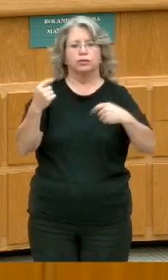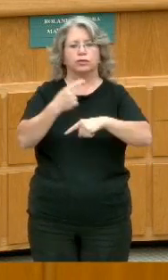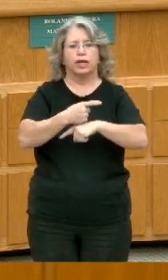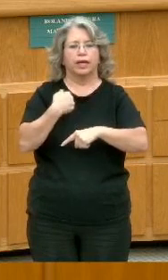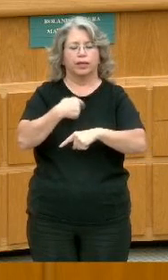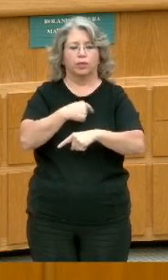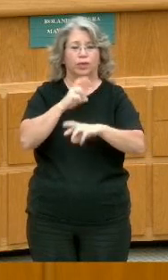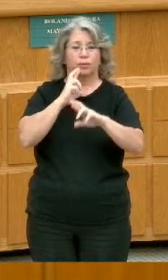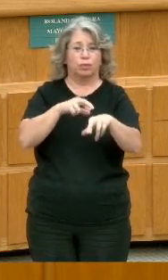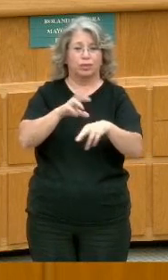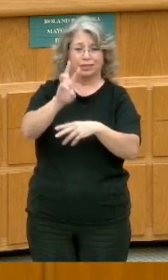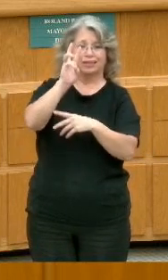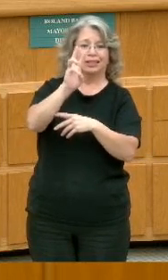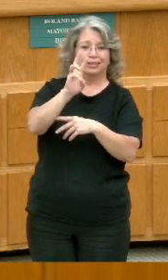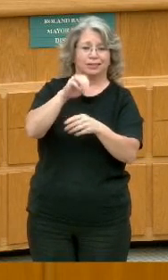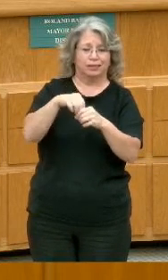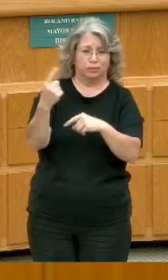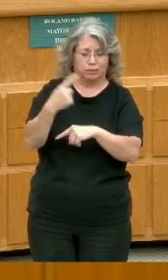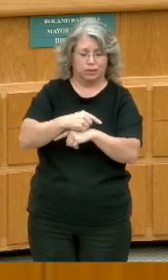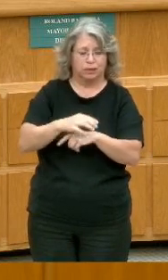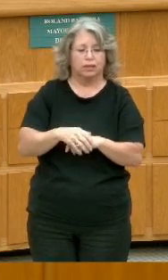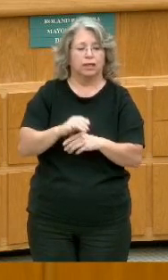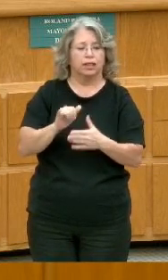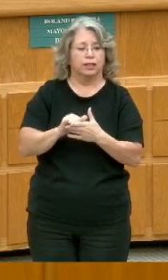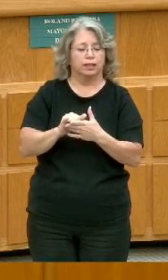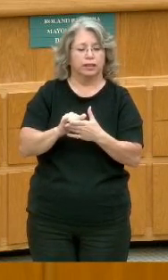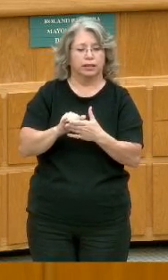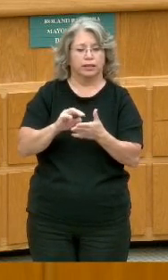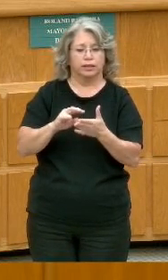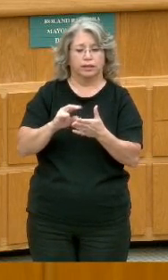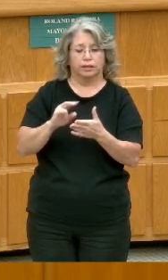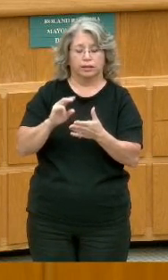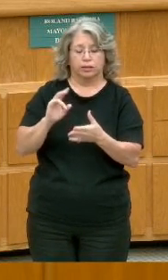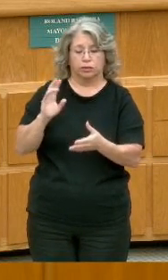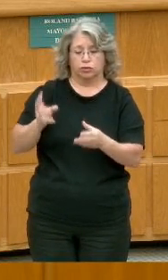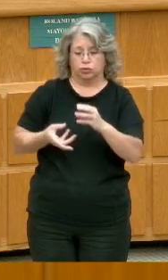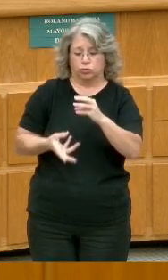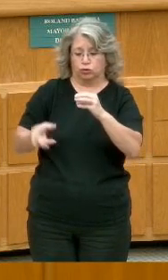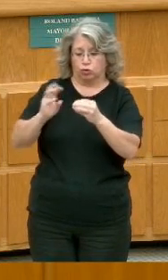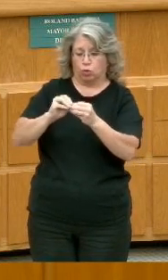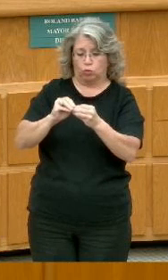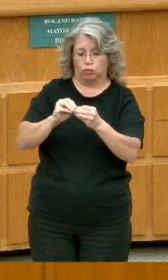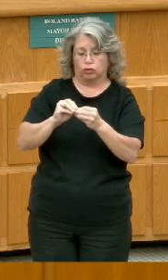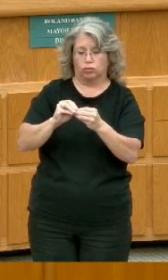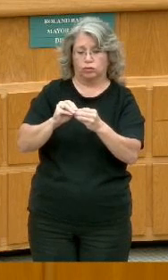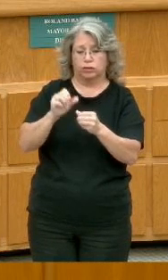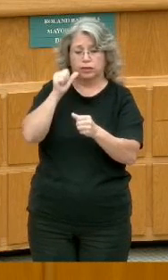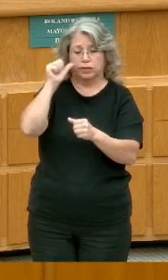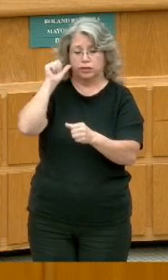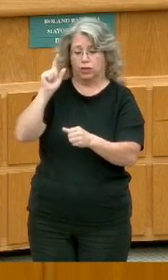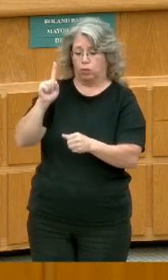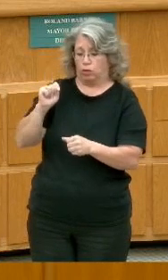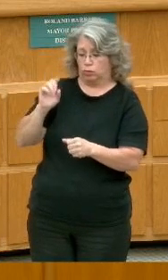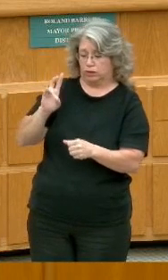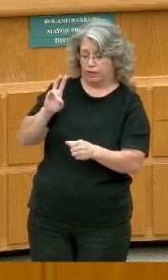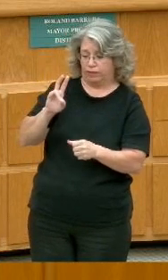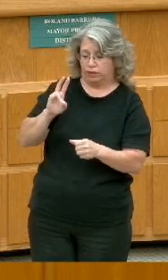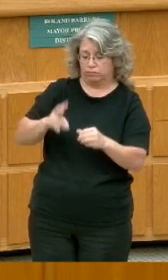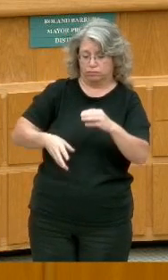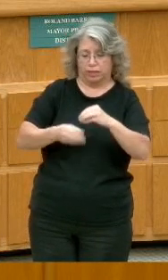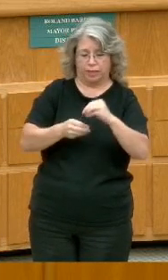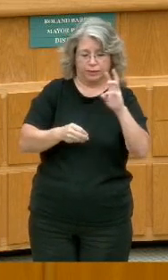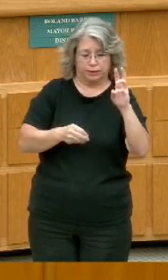6. That brings our total from yesterday from 107 now to 113 total